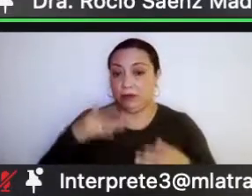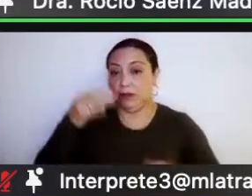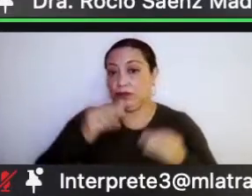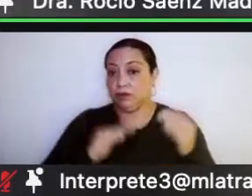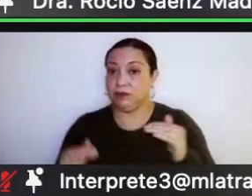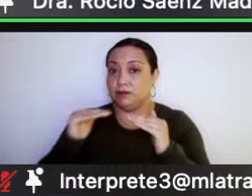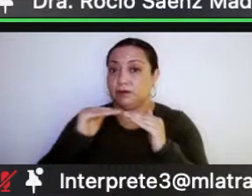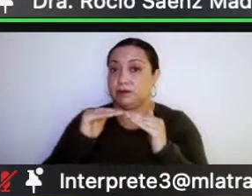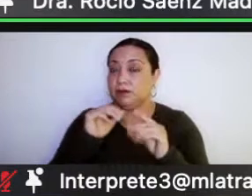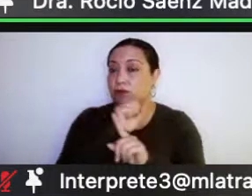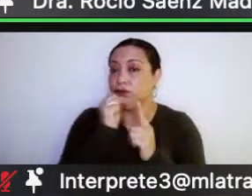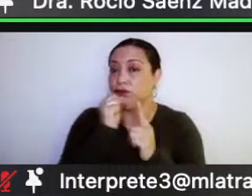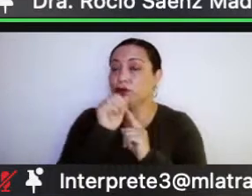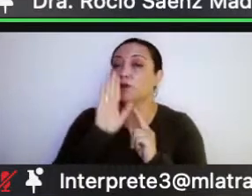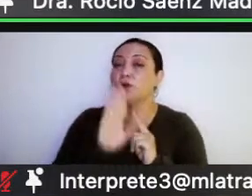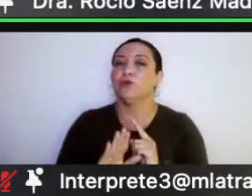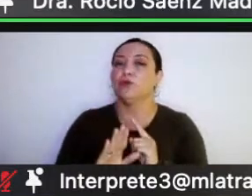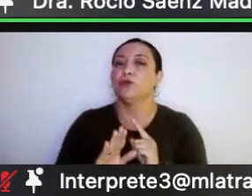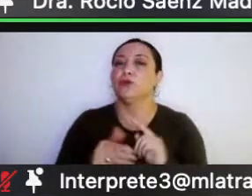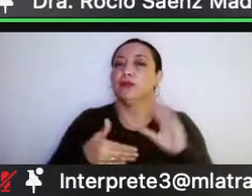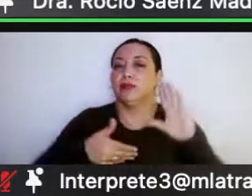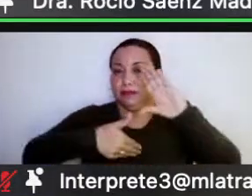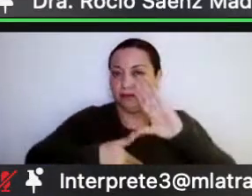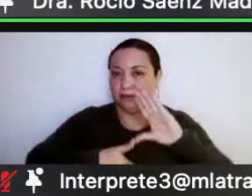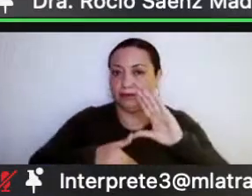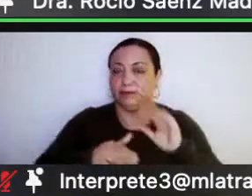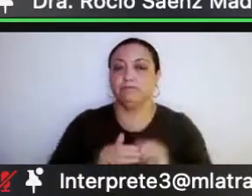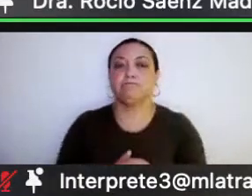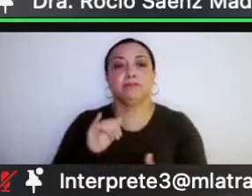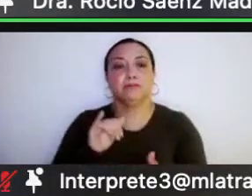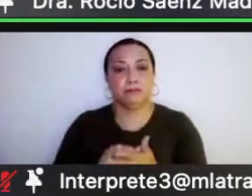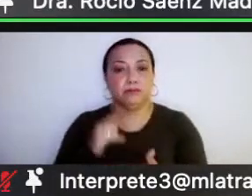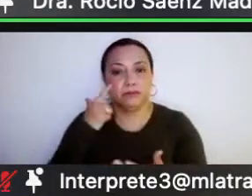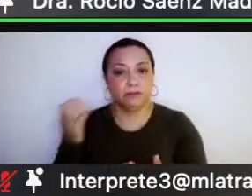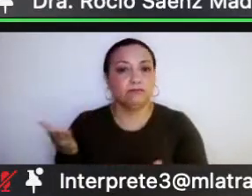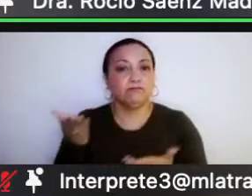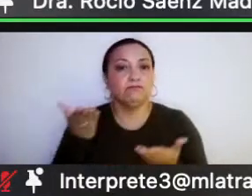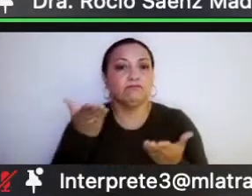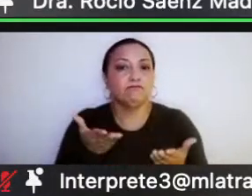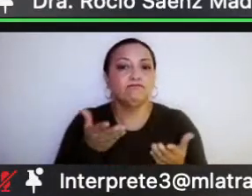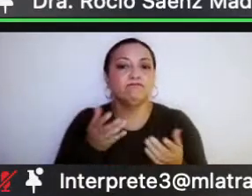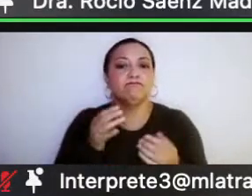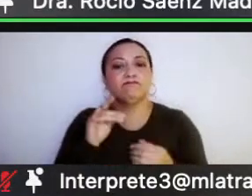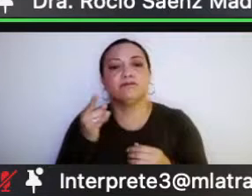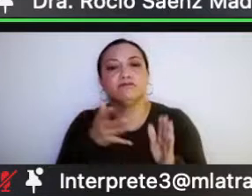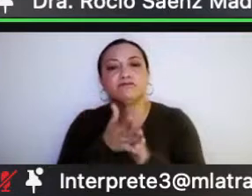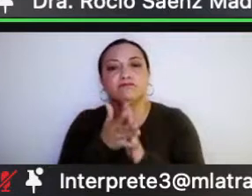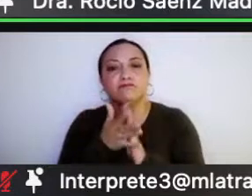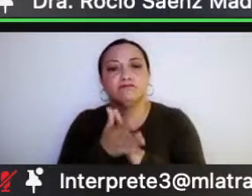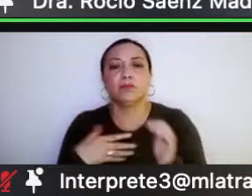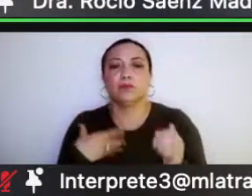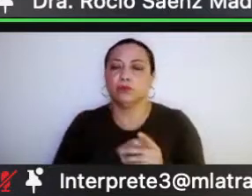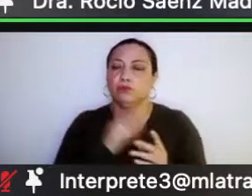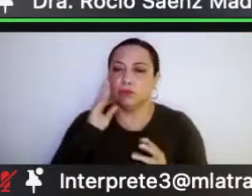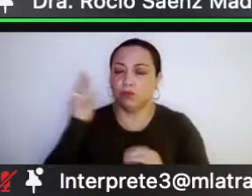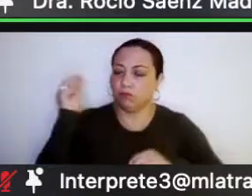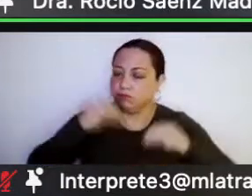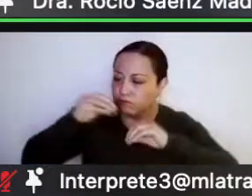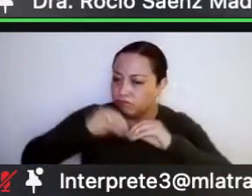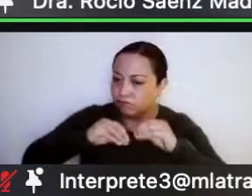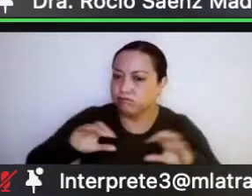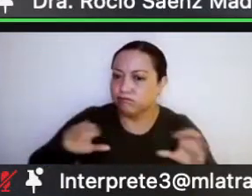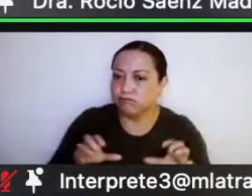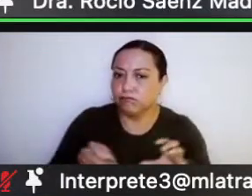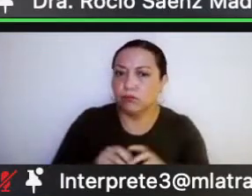the health equality in the Americas, and I would like to present to you the work that we have